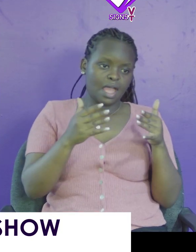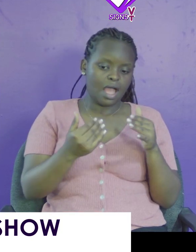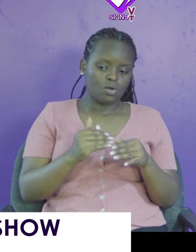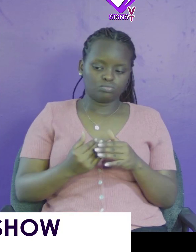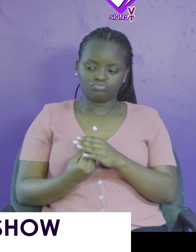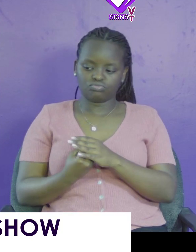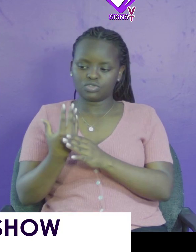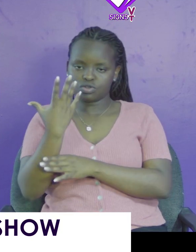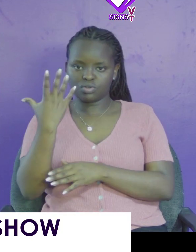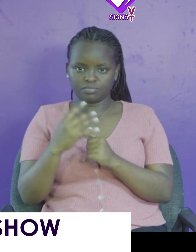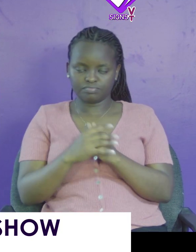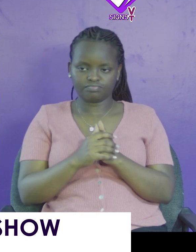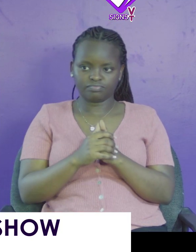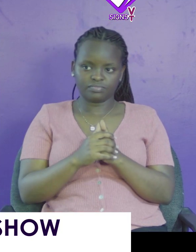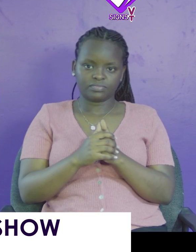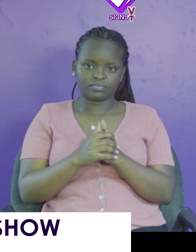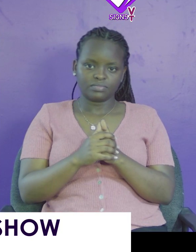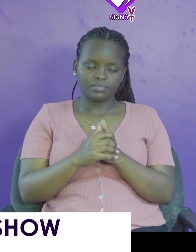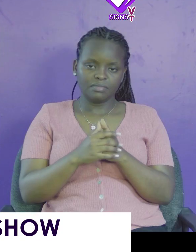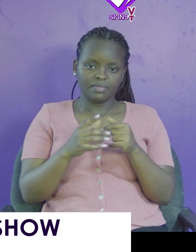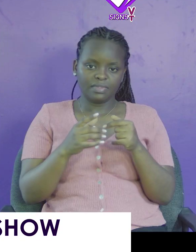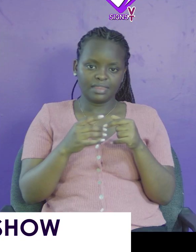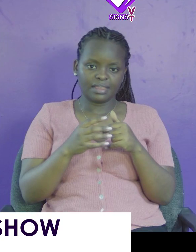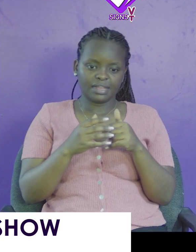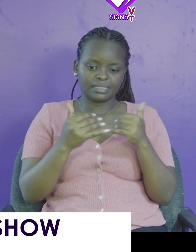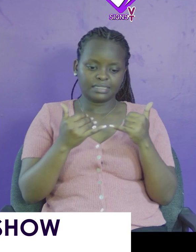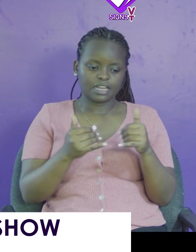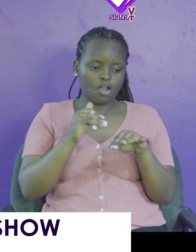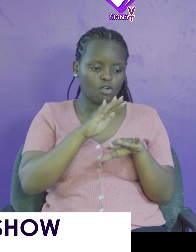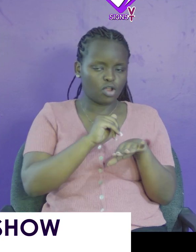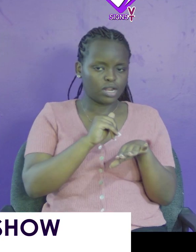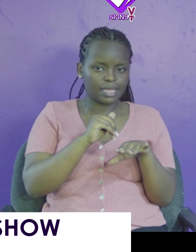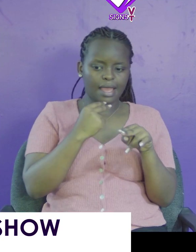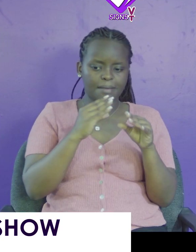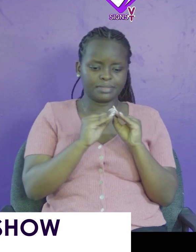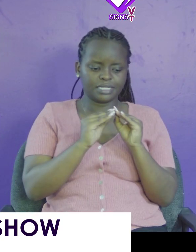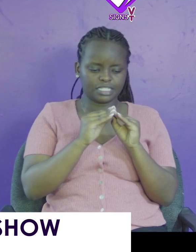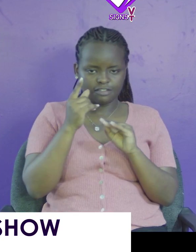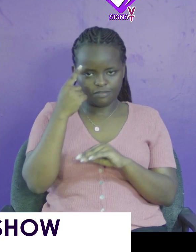up, instead of now calling a meeting for themselves, to